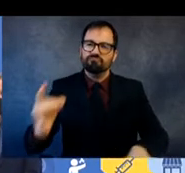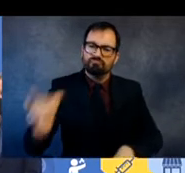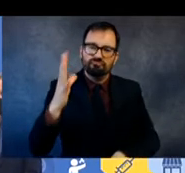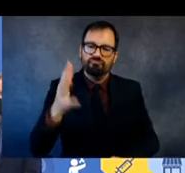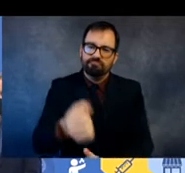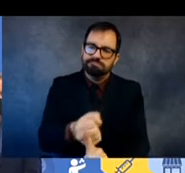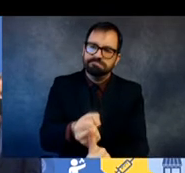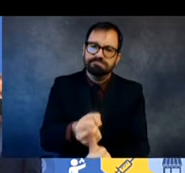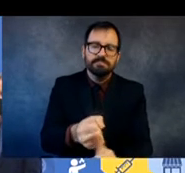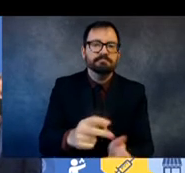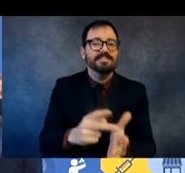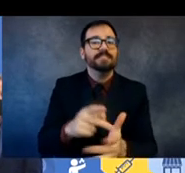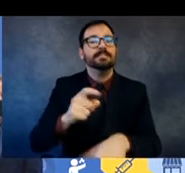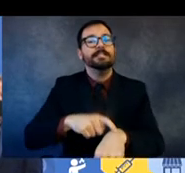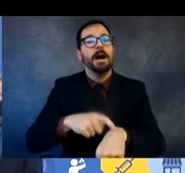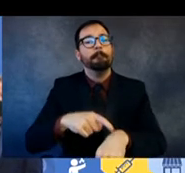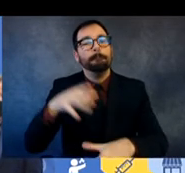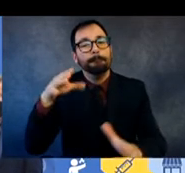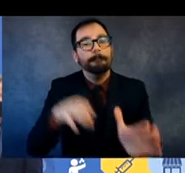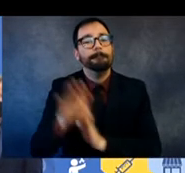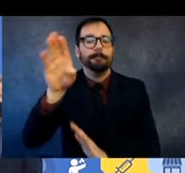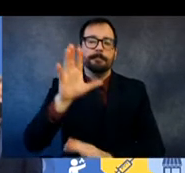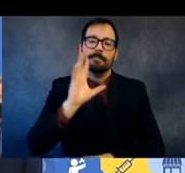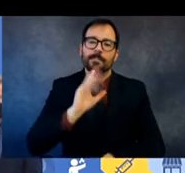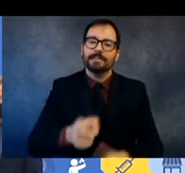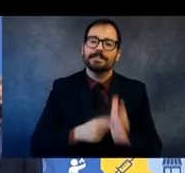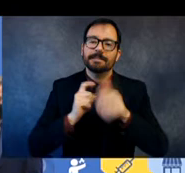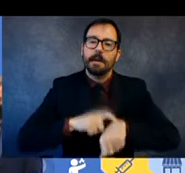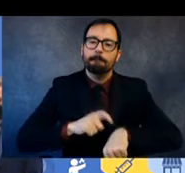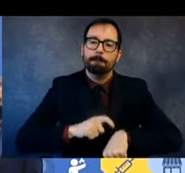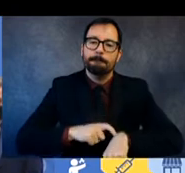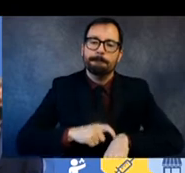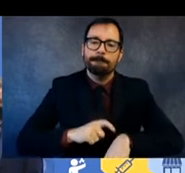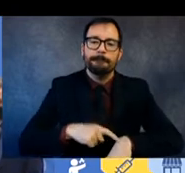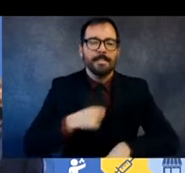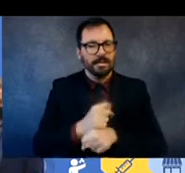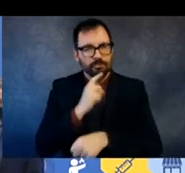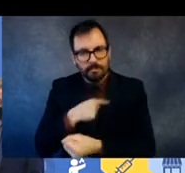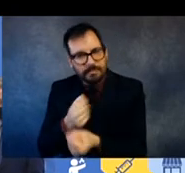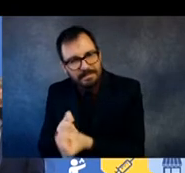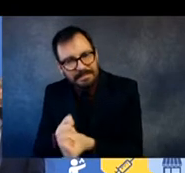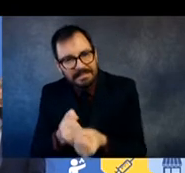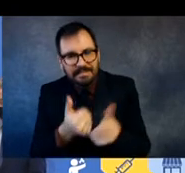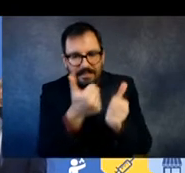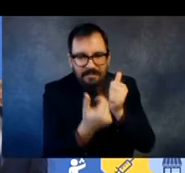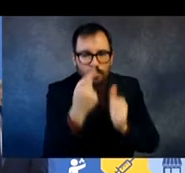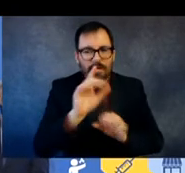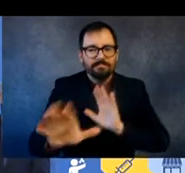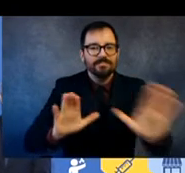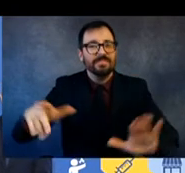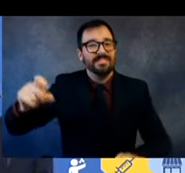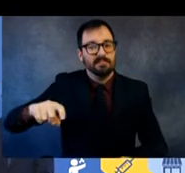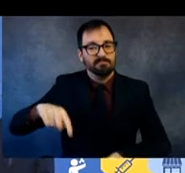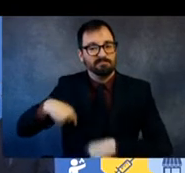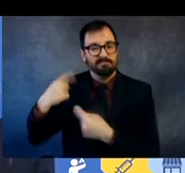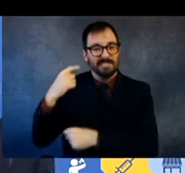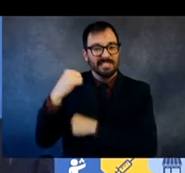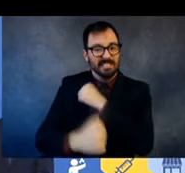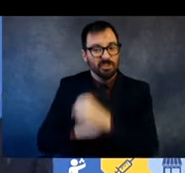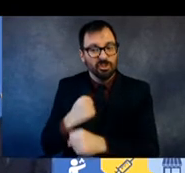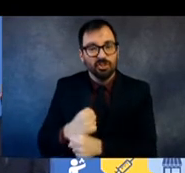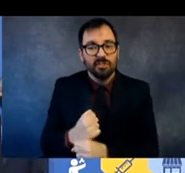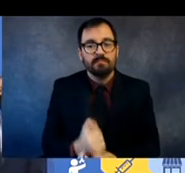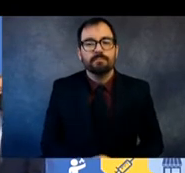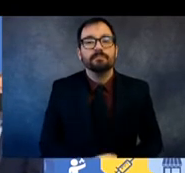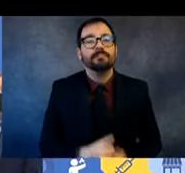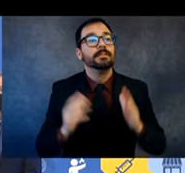that we support each and everyone's needs together over this past year. Every department in City Hall is working